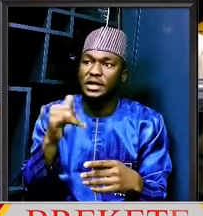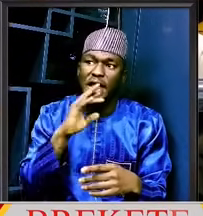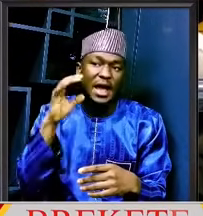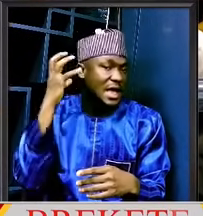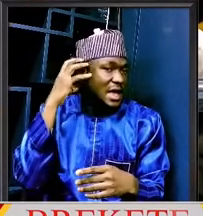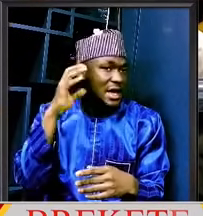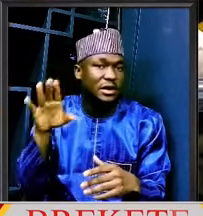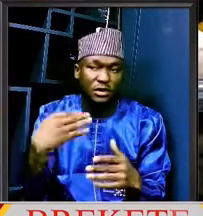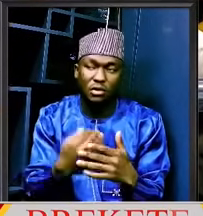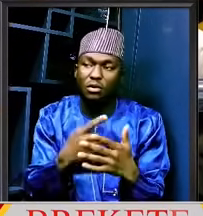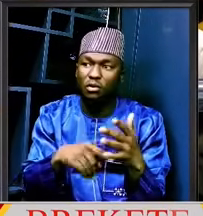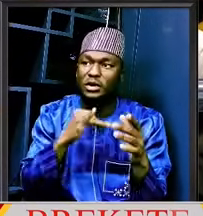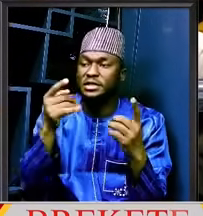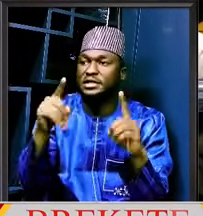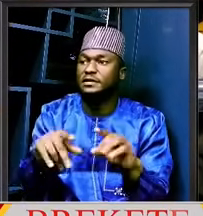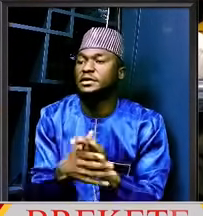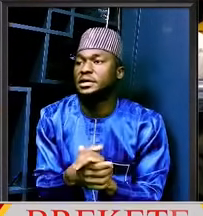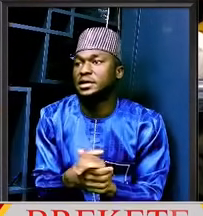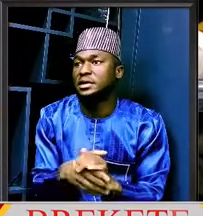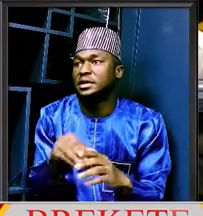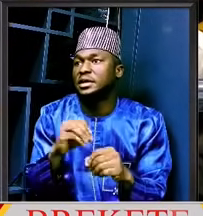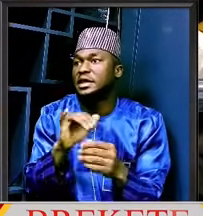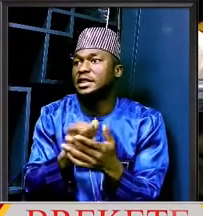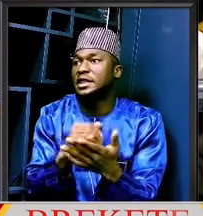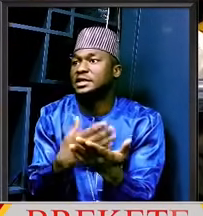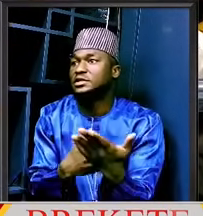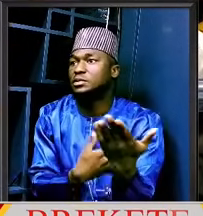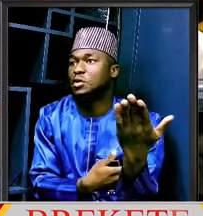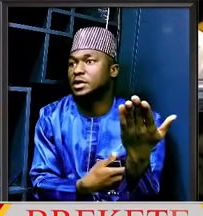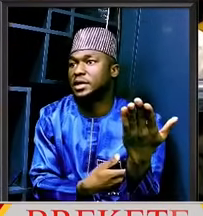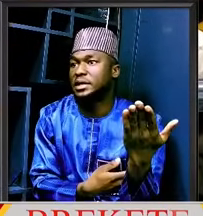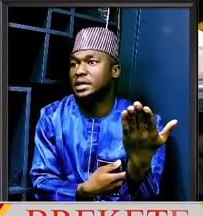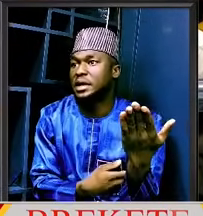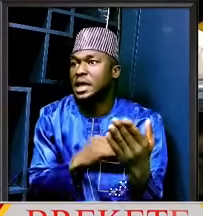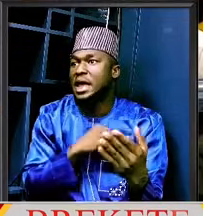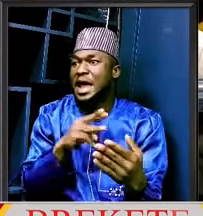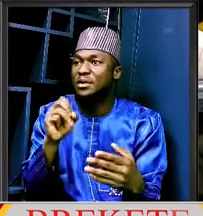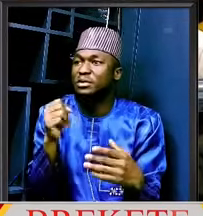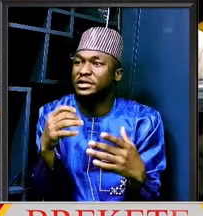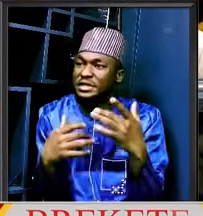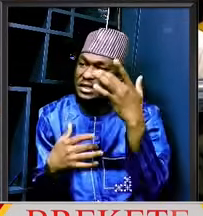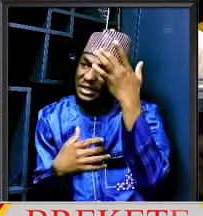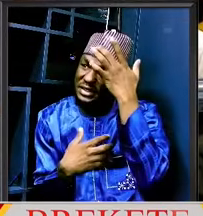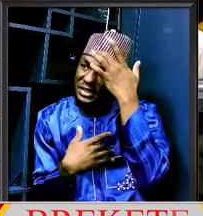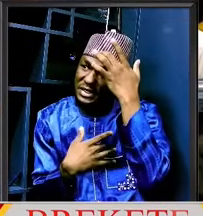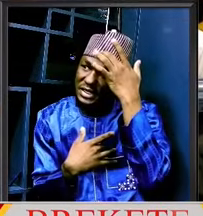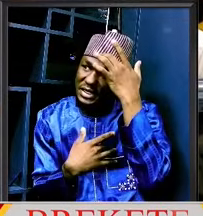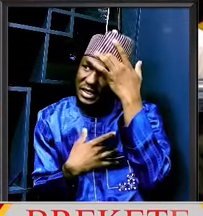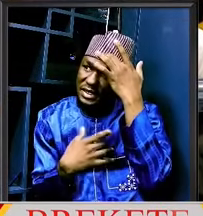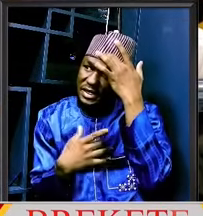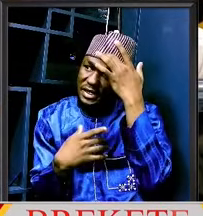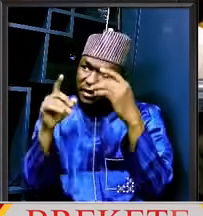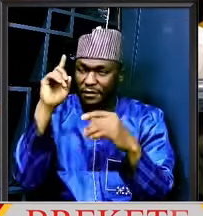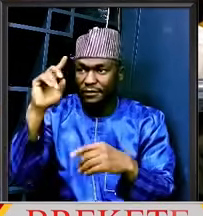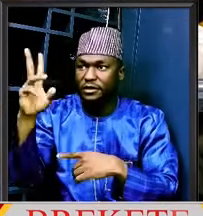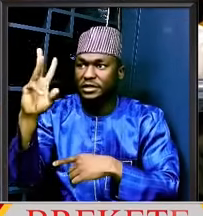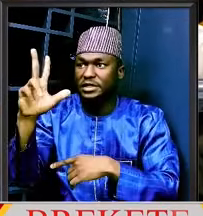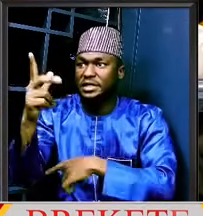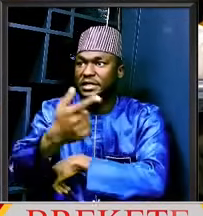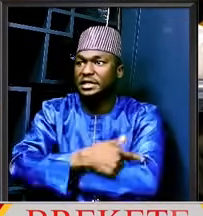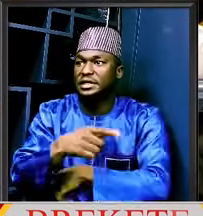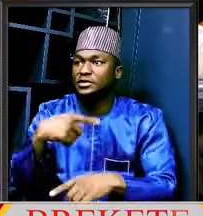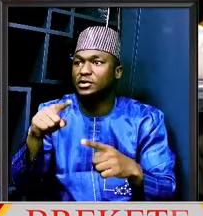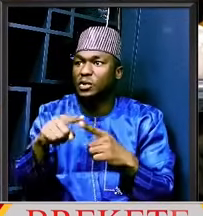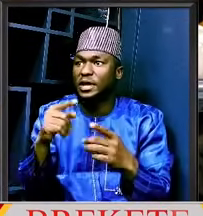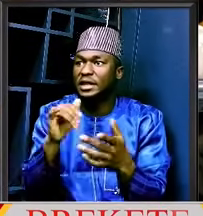hearing. So as this thing was happening, in fact, that morning I was sick for about 3 days. I had fever. Mainly I saw